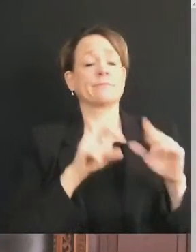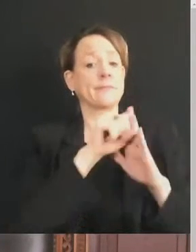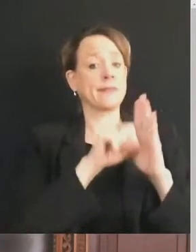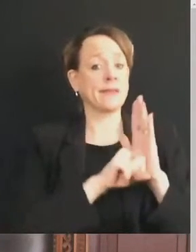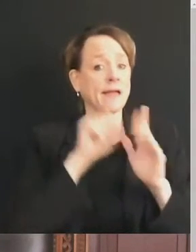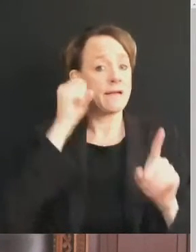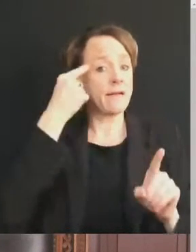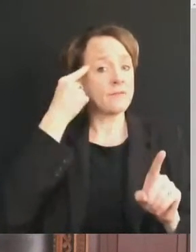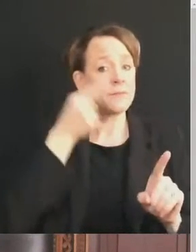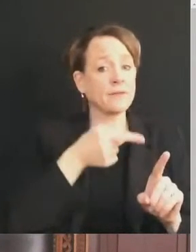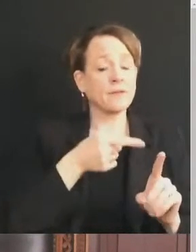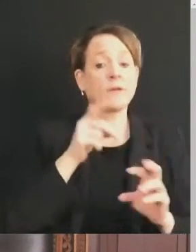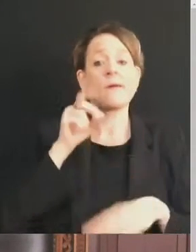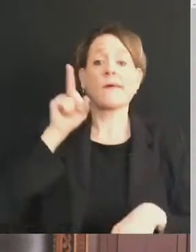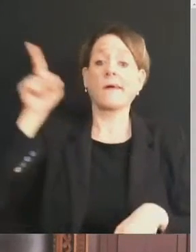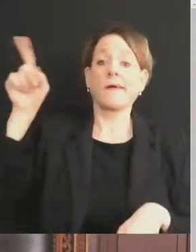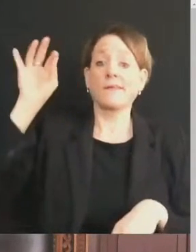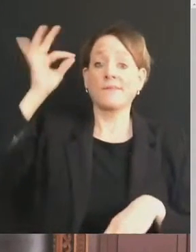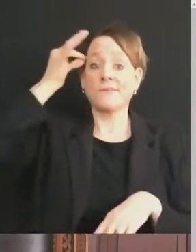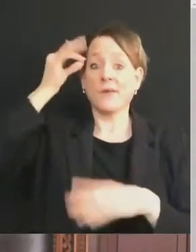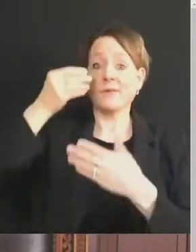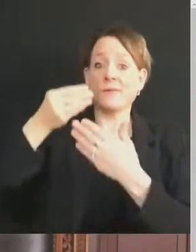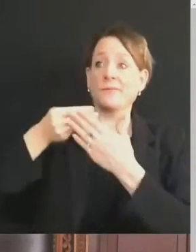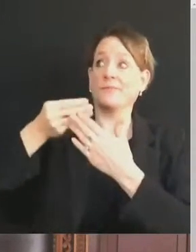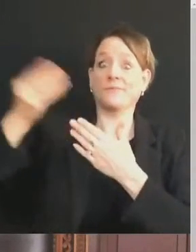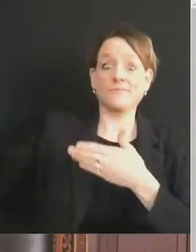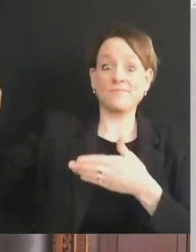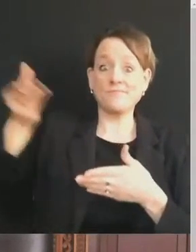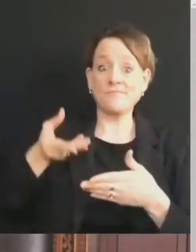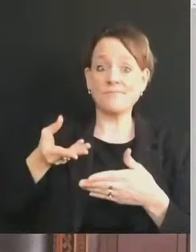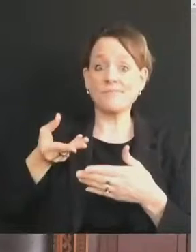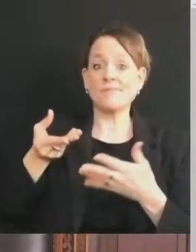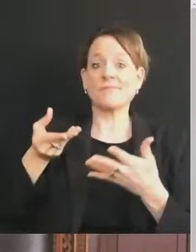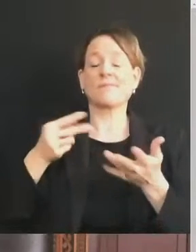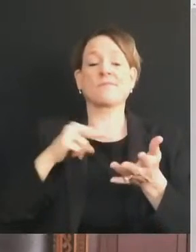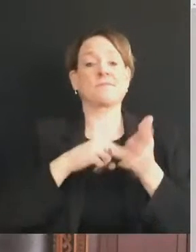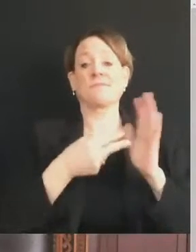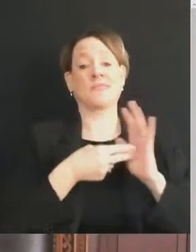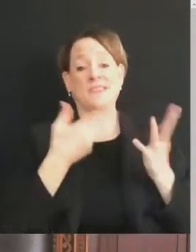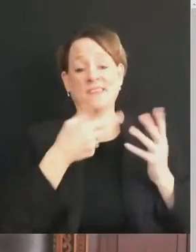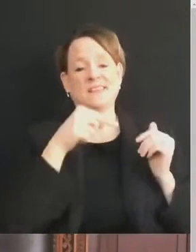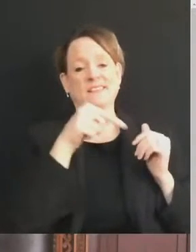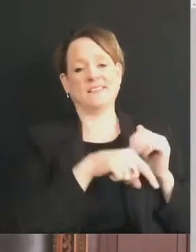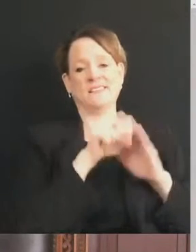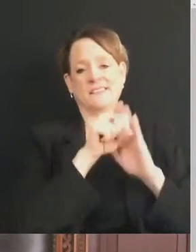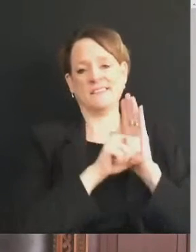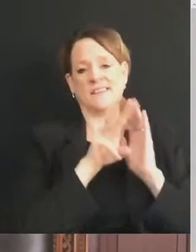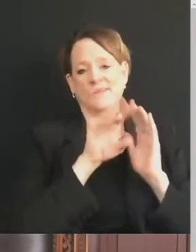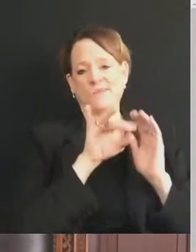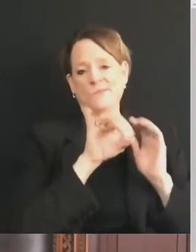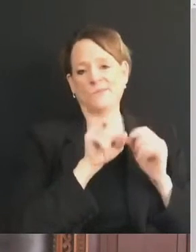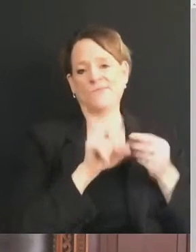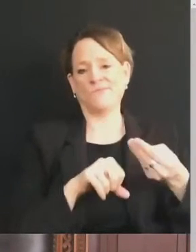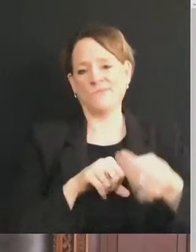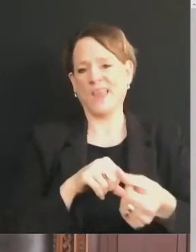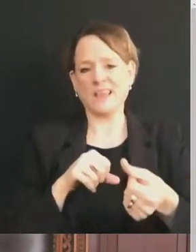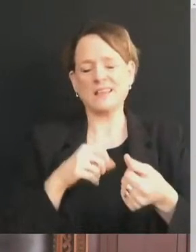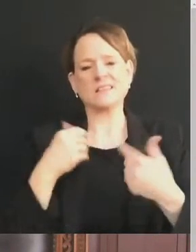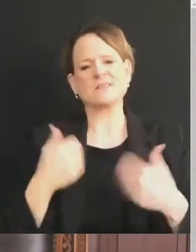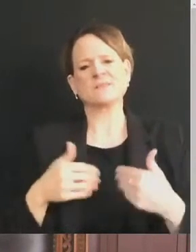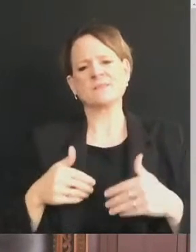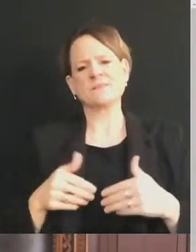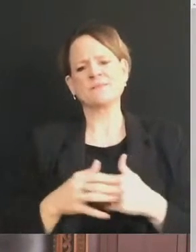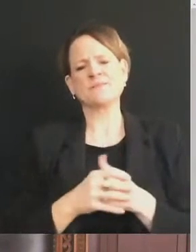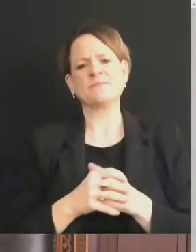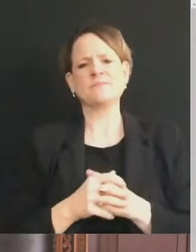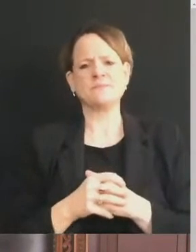not. And certainly they have more access to resources than the state government. So